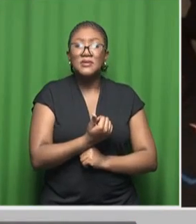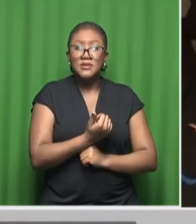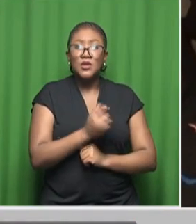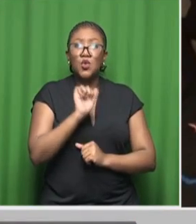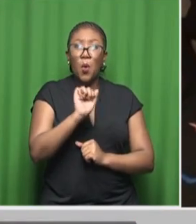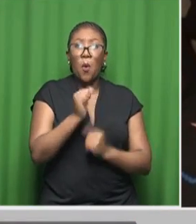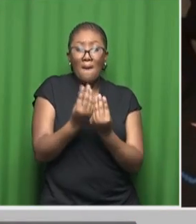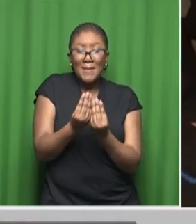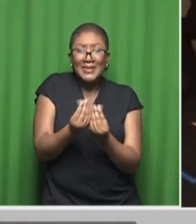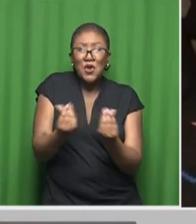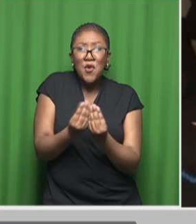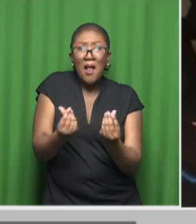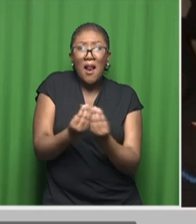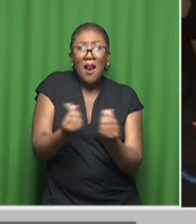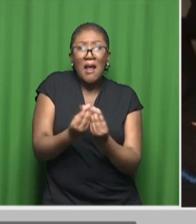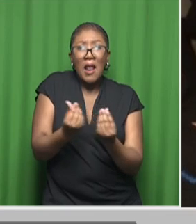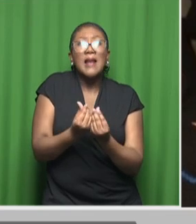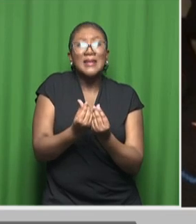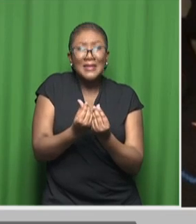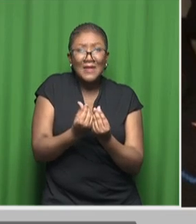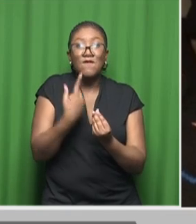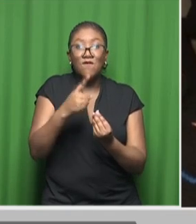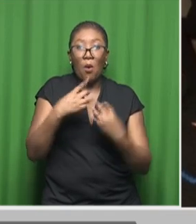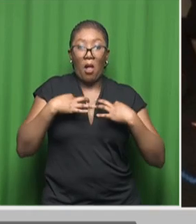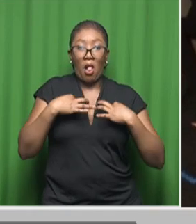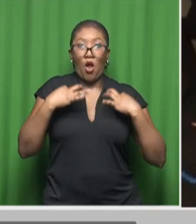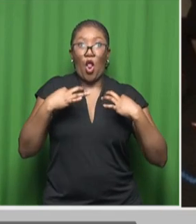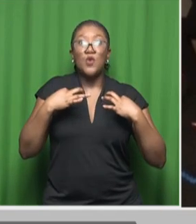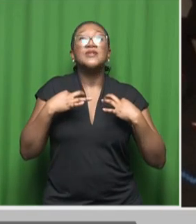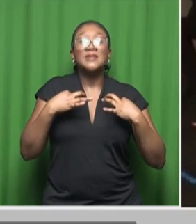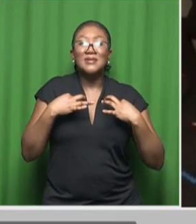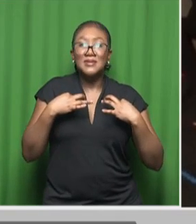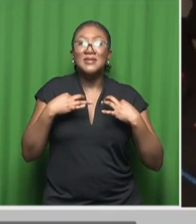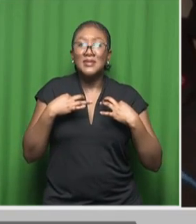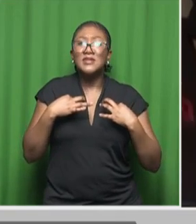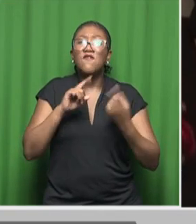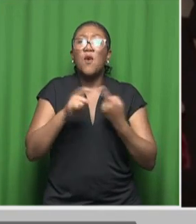raw material that makes the MaXhosa garments such a big deal.